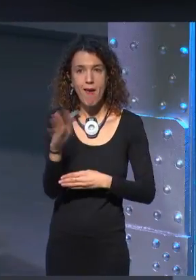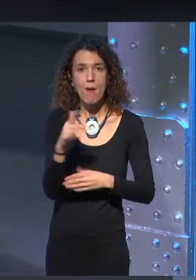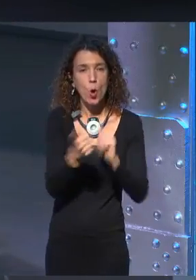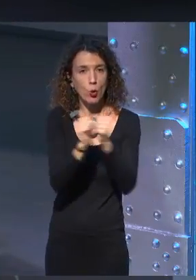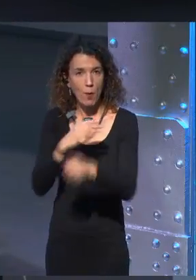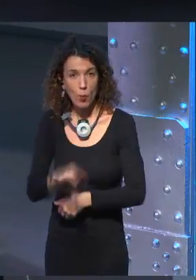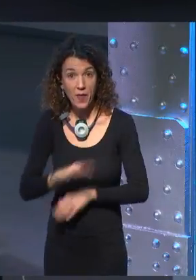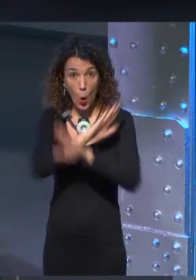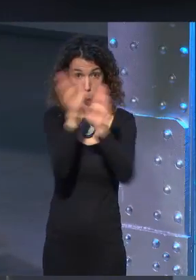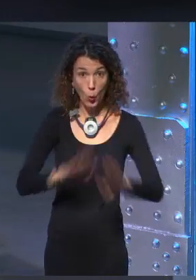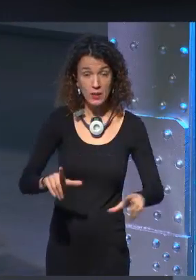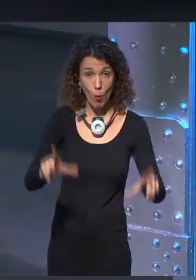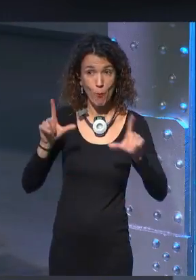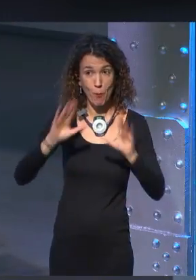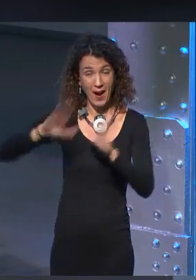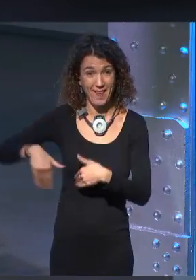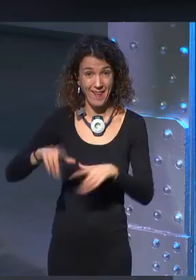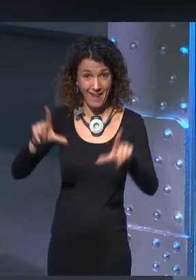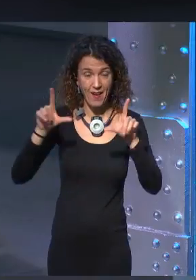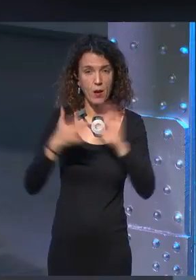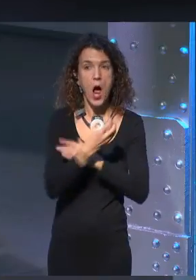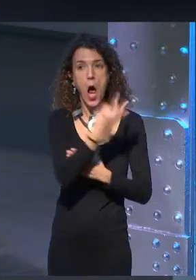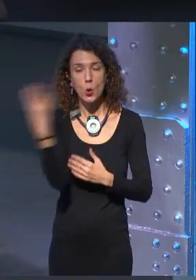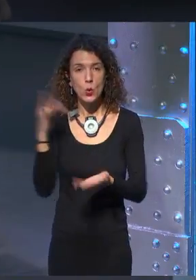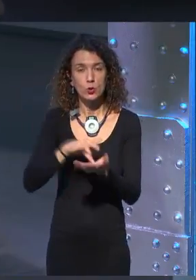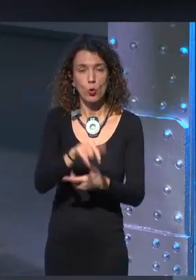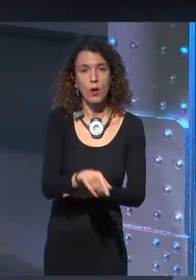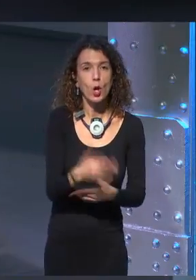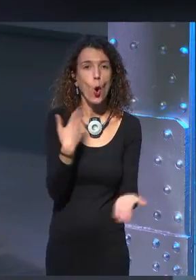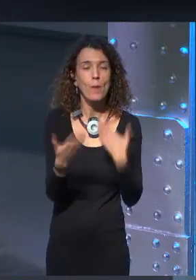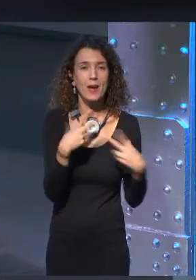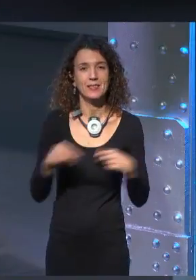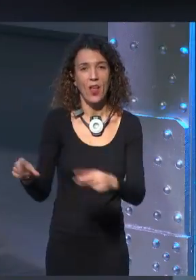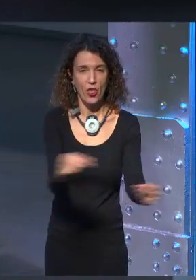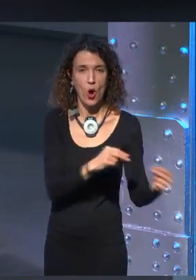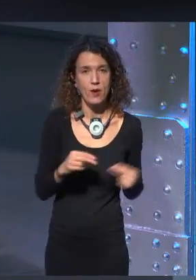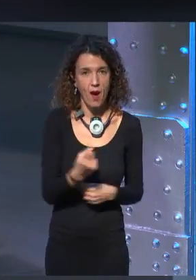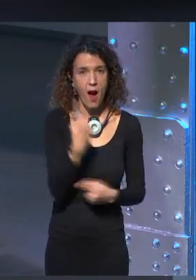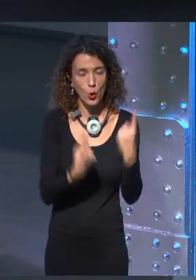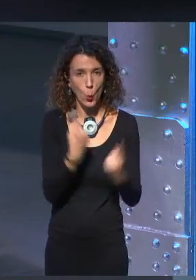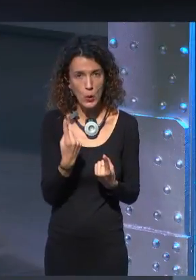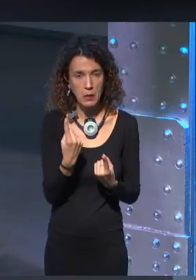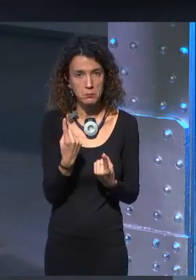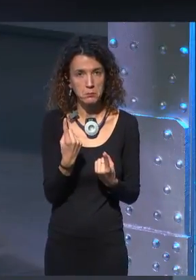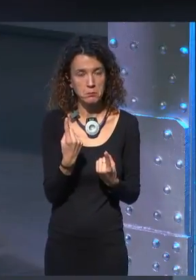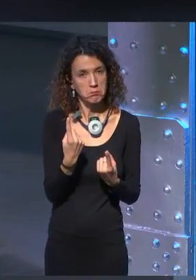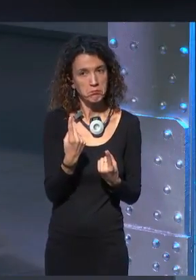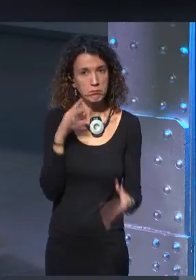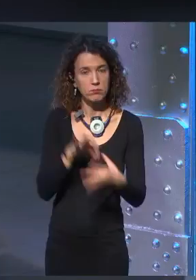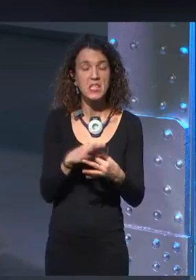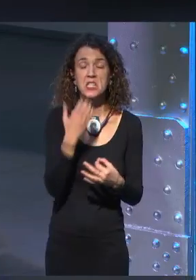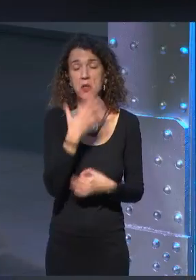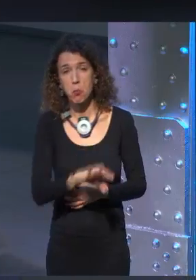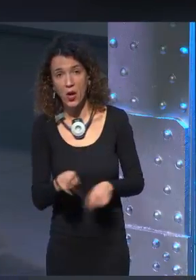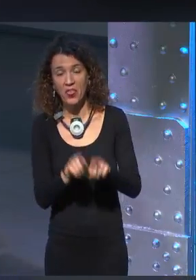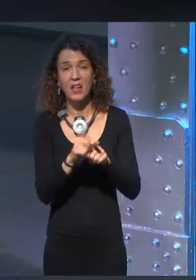last panel, I thought it was funny that some of the conversations were about, well, could you put your cell phone down and study? Well, I have a 10-year-old at home,